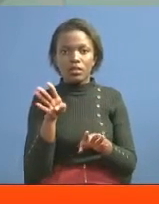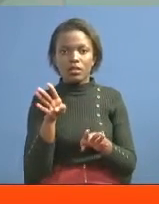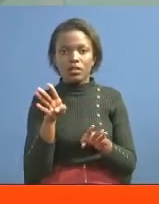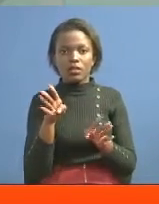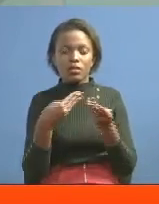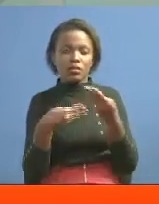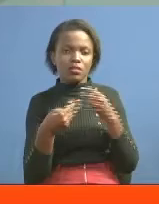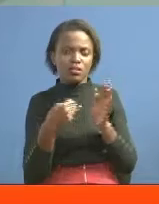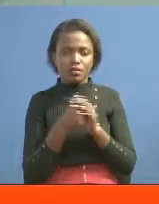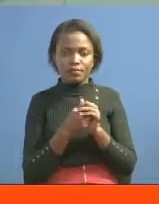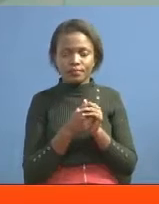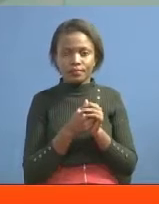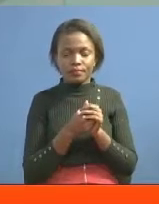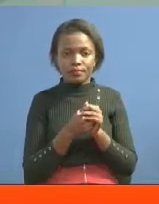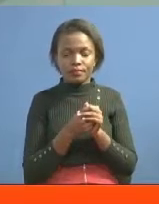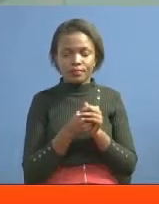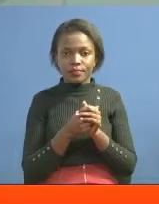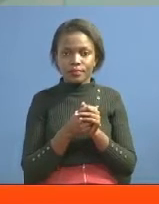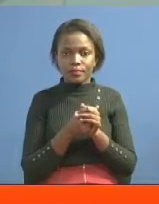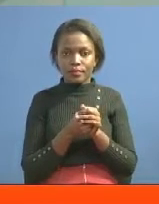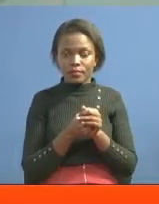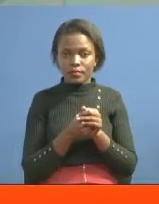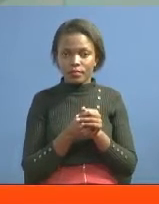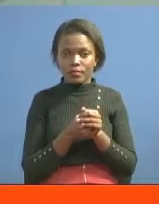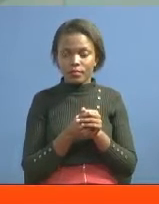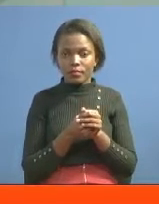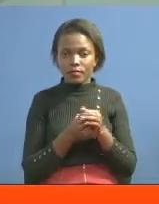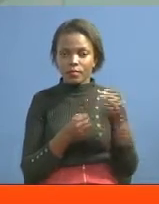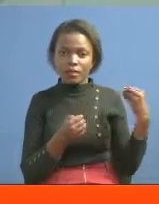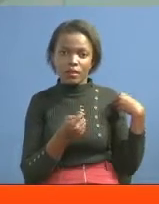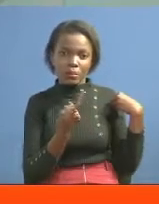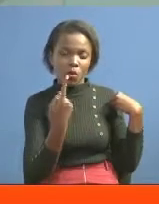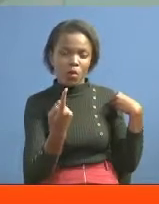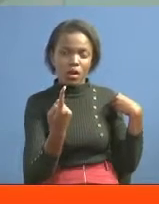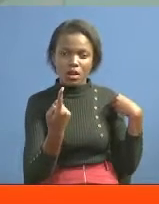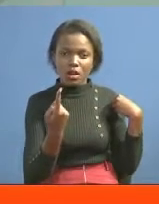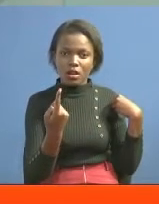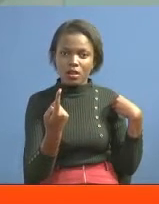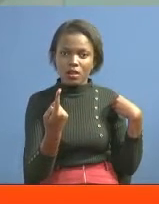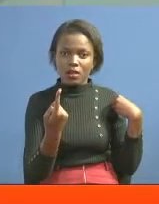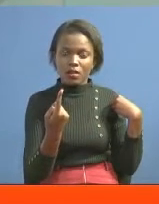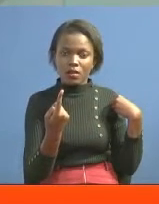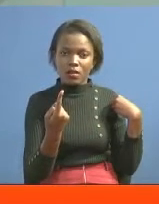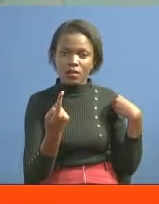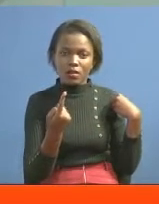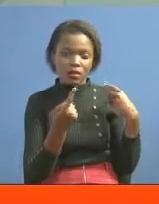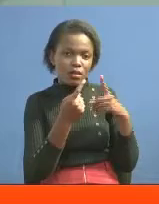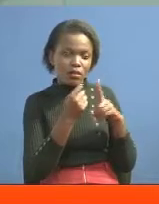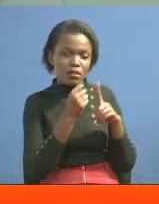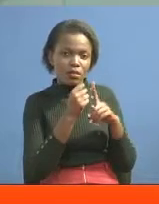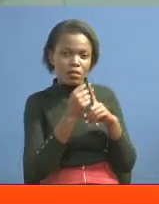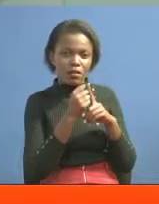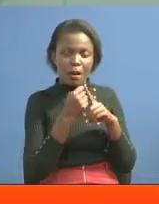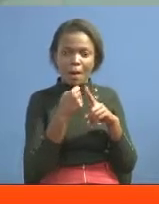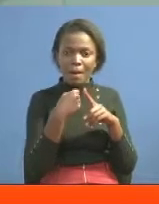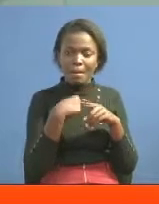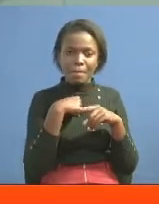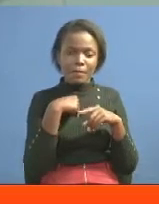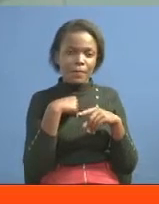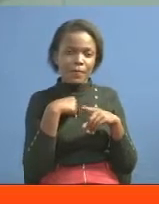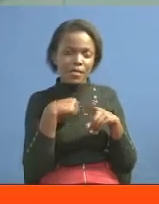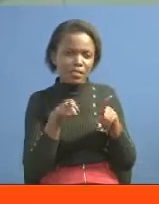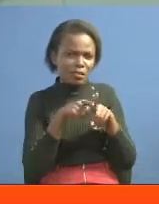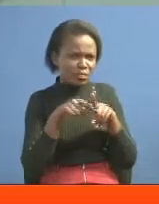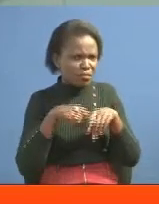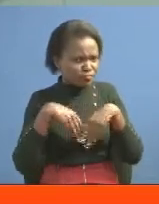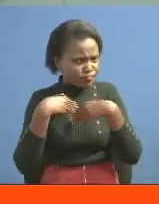how do I navigate this and continue to navigate? So number one is to really see, how do I pivot? And pivot is to say, how do I still offer the same